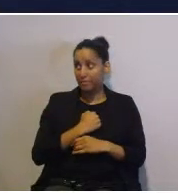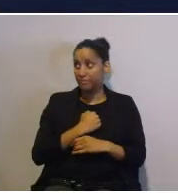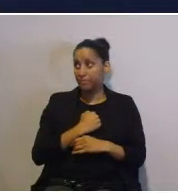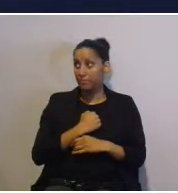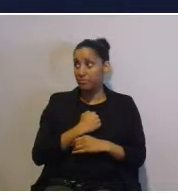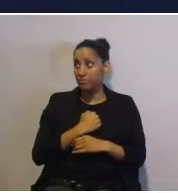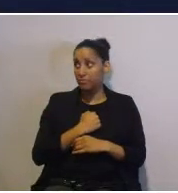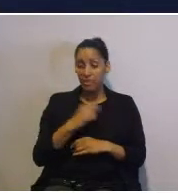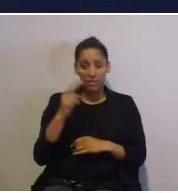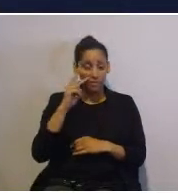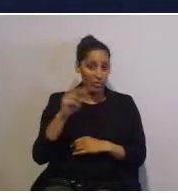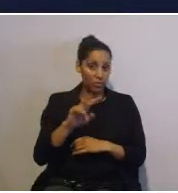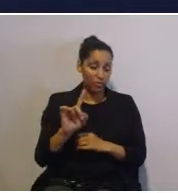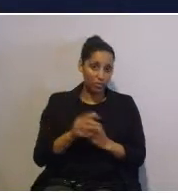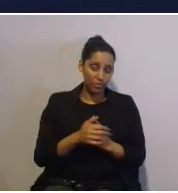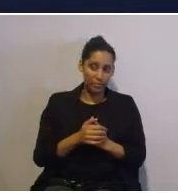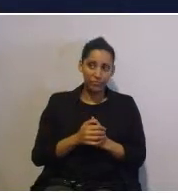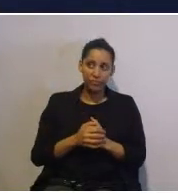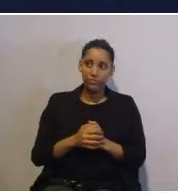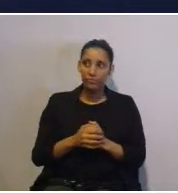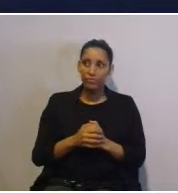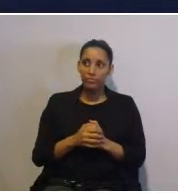my views are.